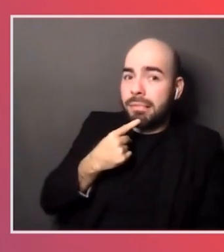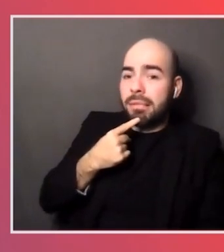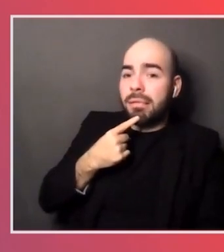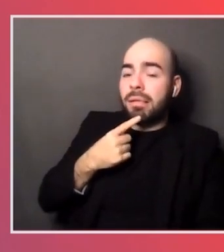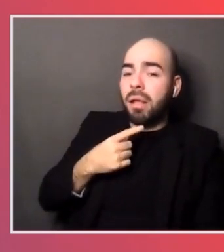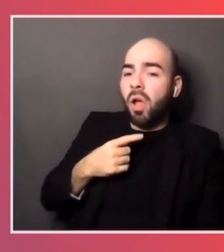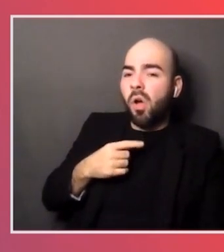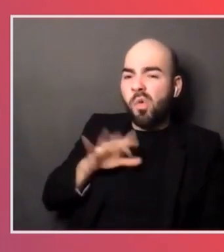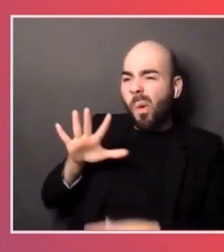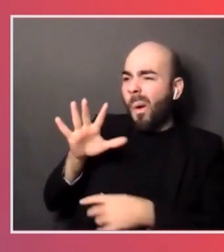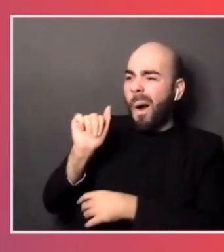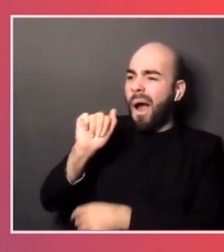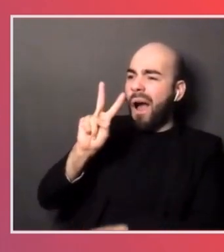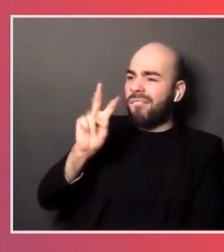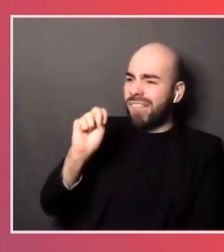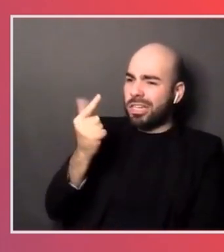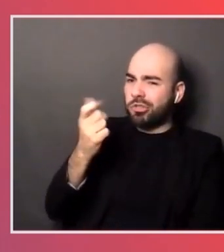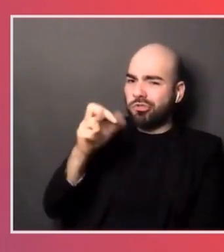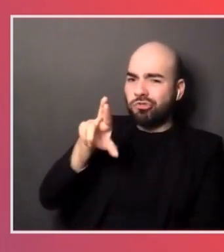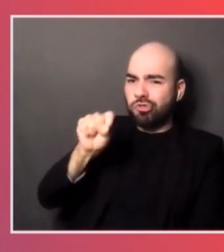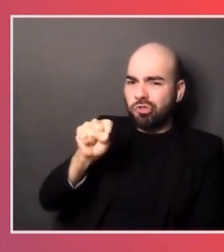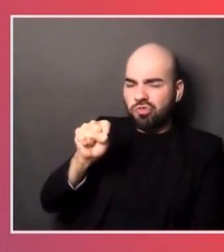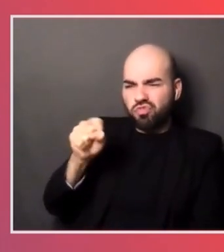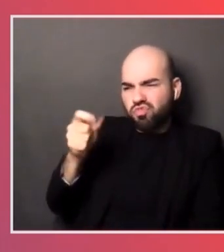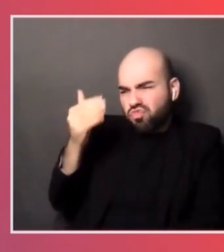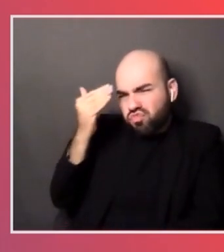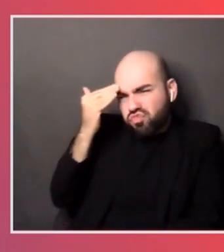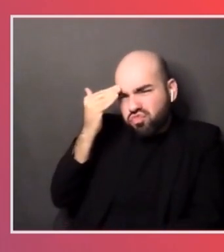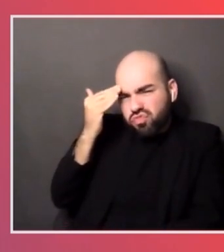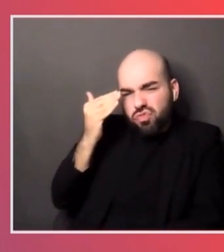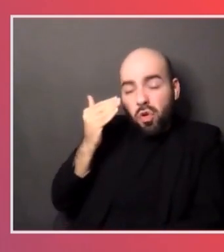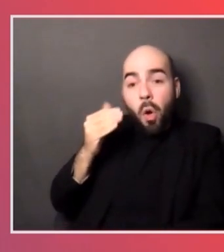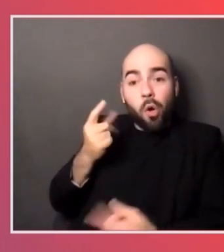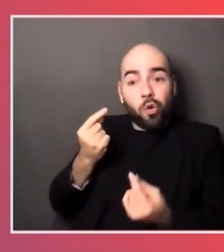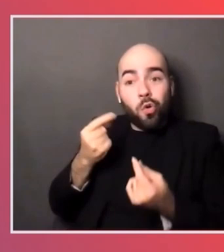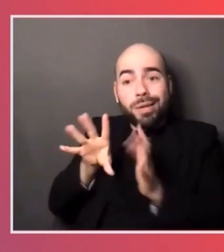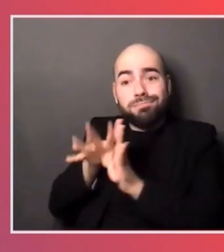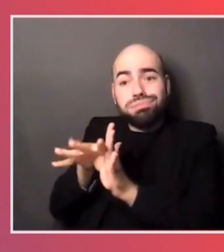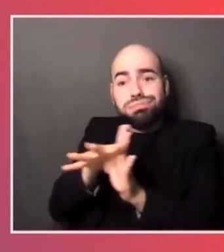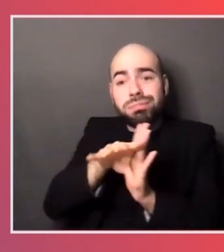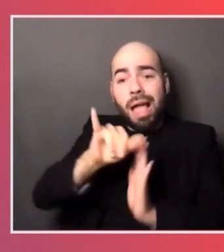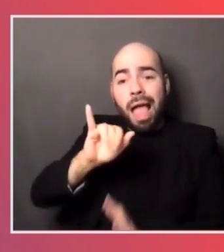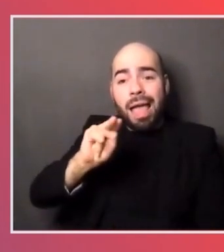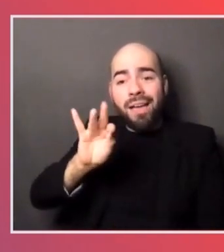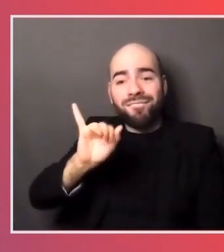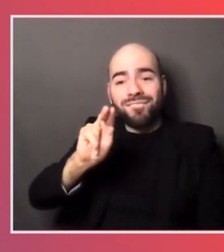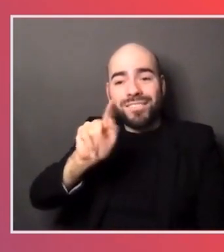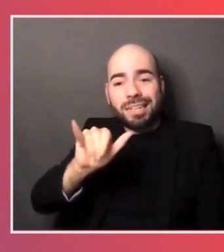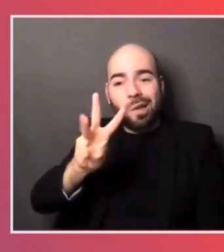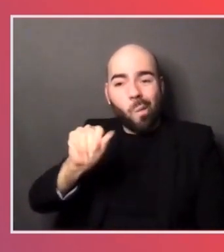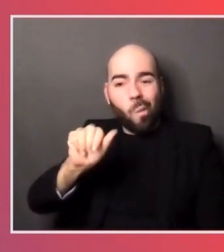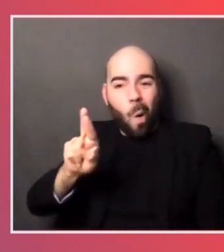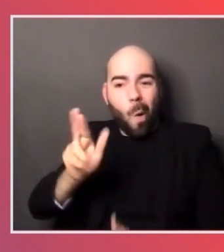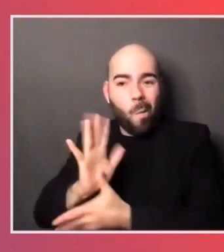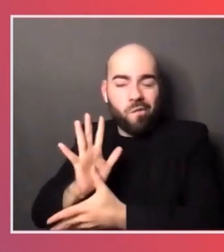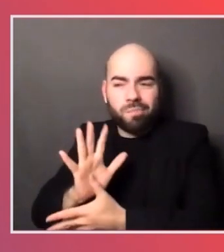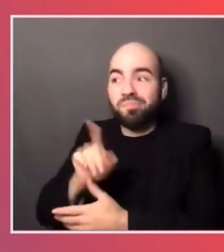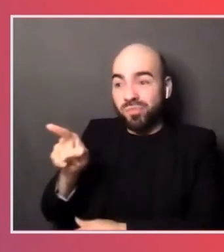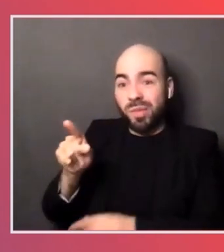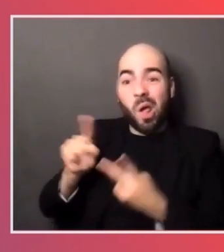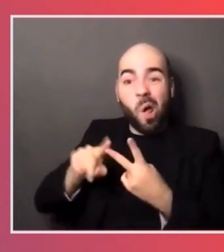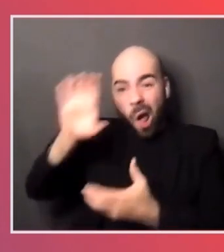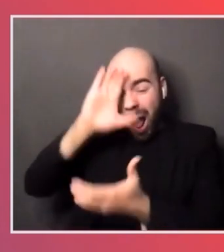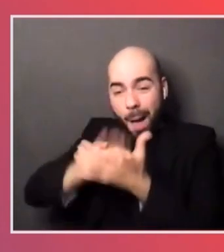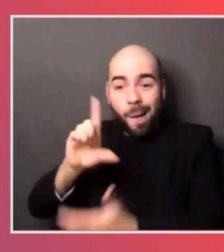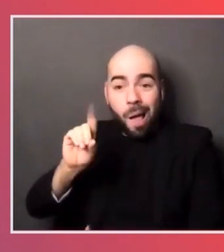this, but when we were shooting Infinity War, she and her husband, Doug, tried multiple times to get to set to come